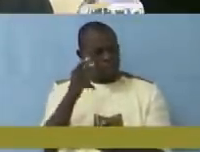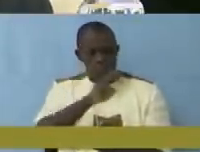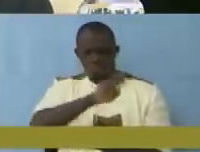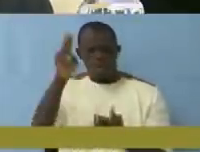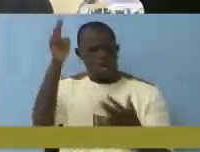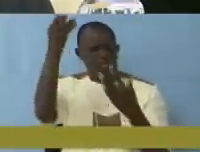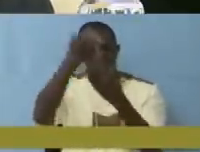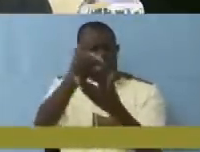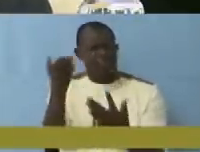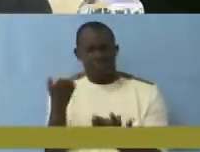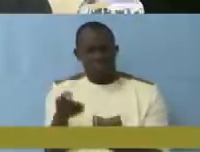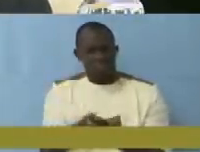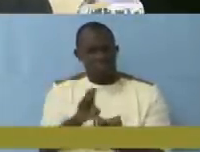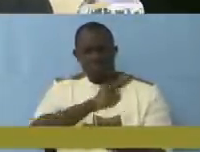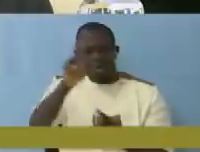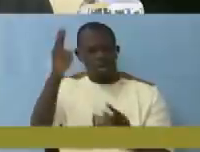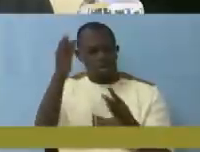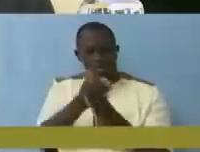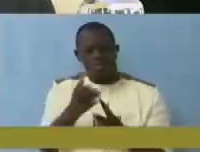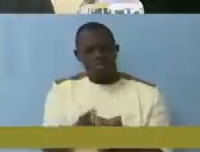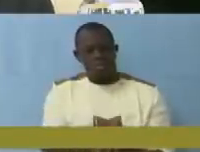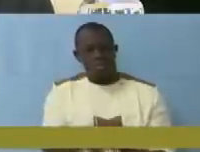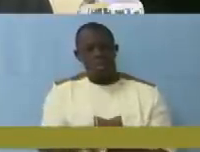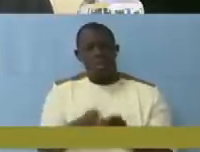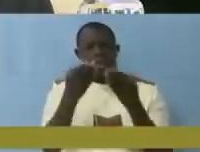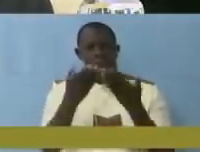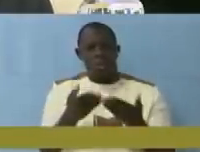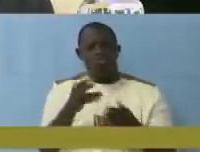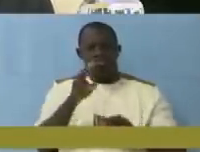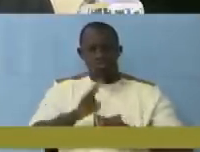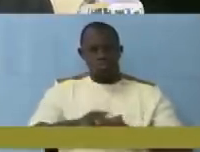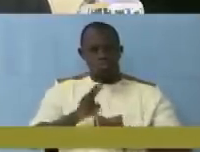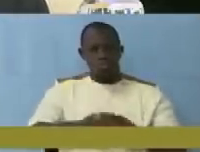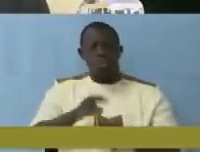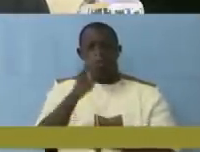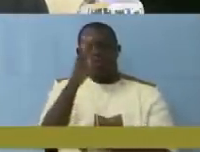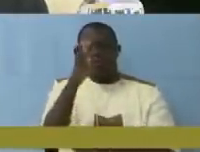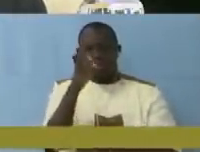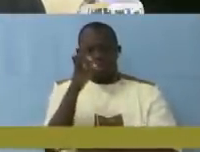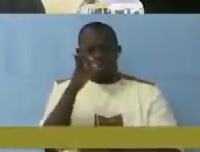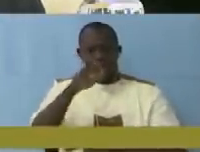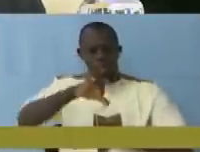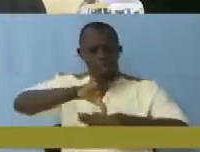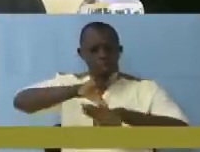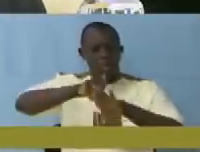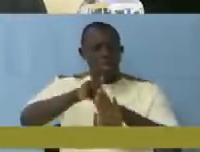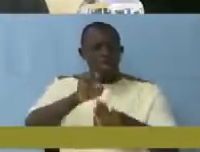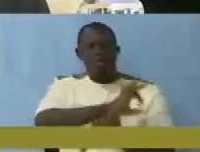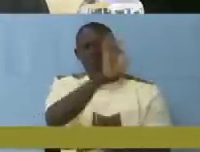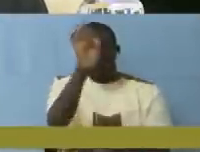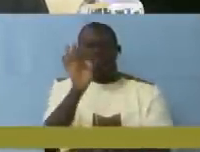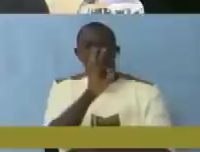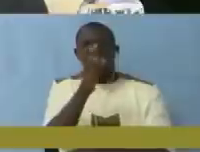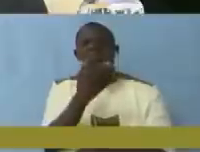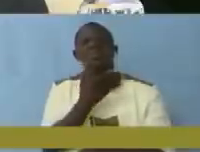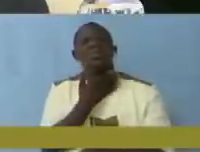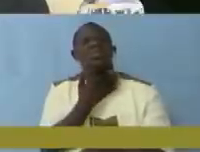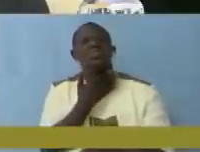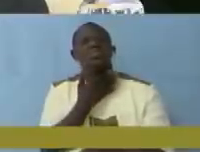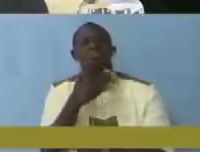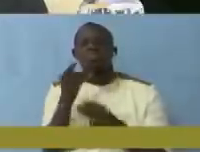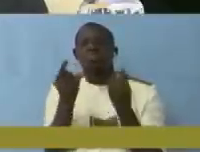to a certain extent bewildering that we spent 40 minutes on a very simple thing that could be done in 3